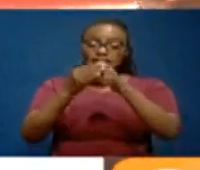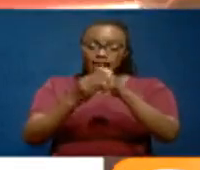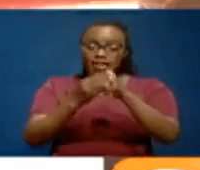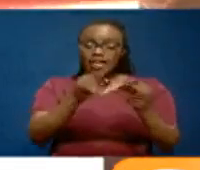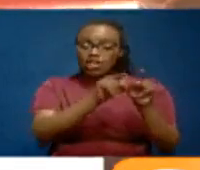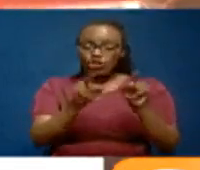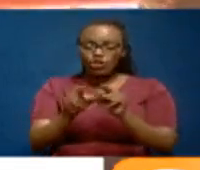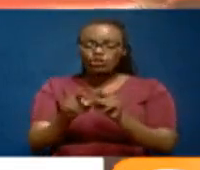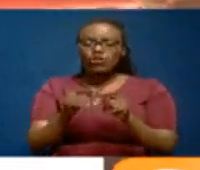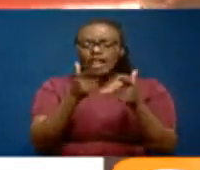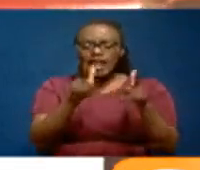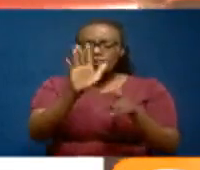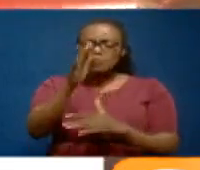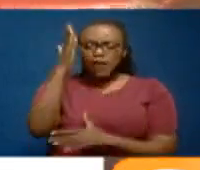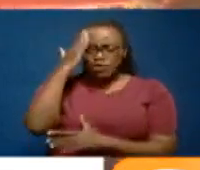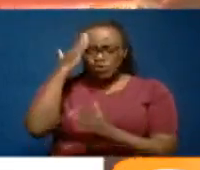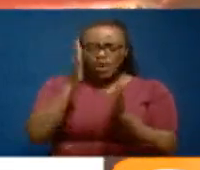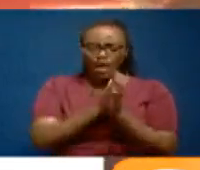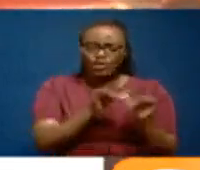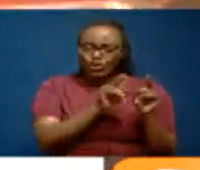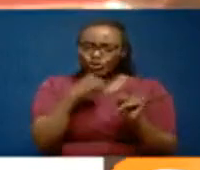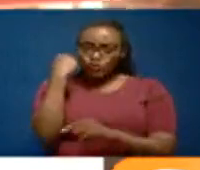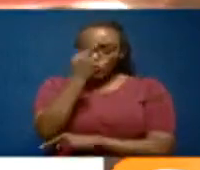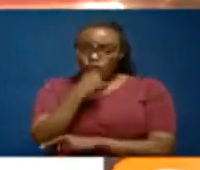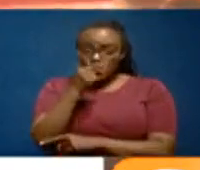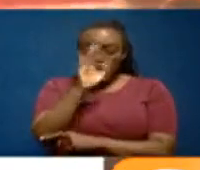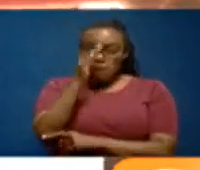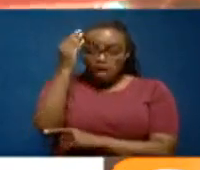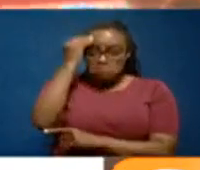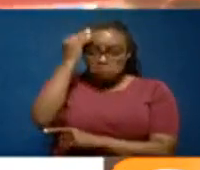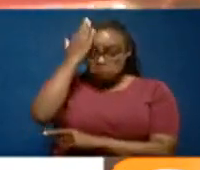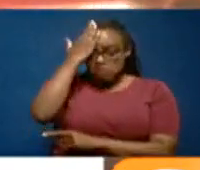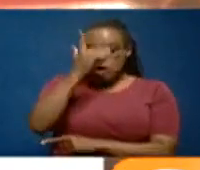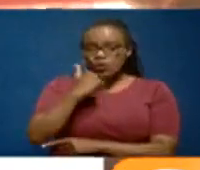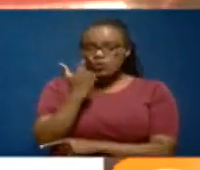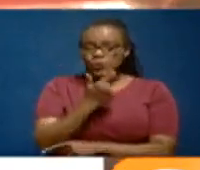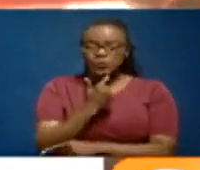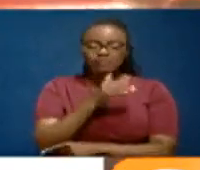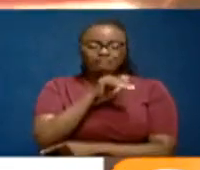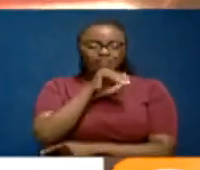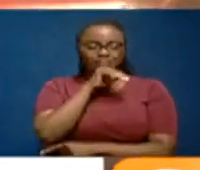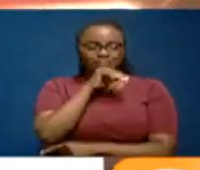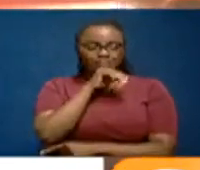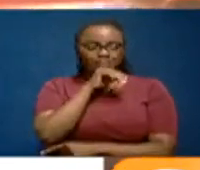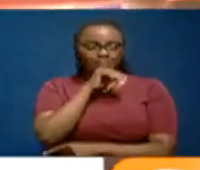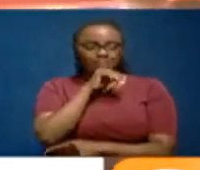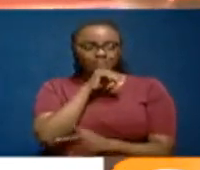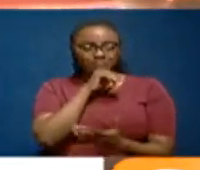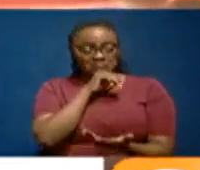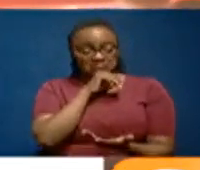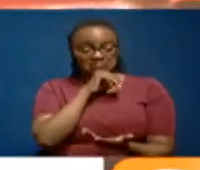na mzoee lugha yake na mzoee uso yake, si mwingine ni Raila